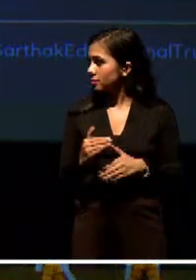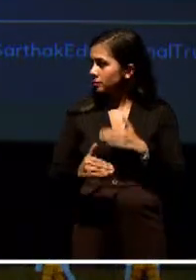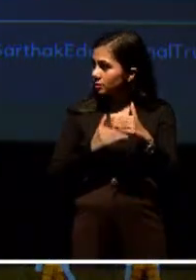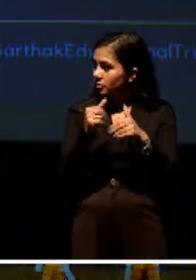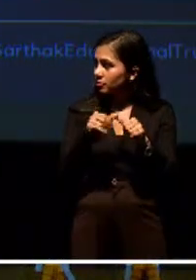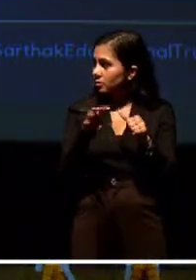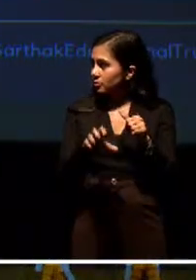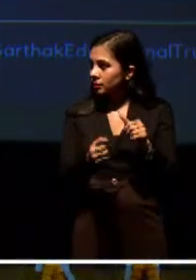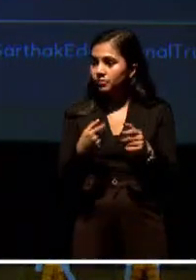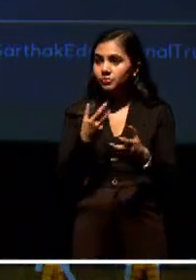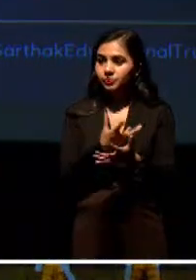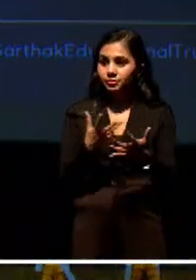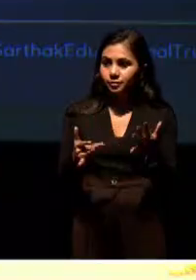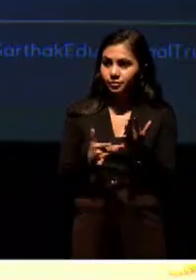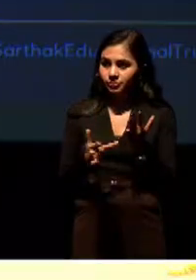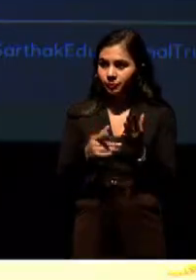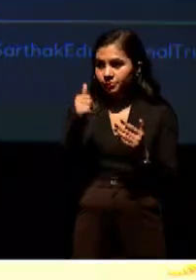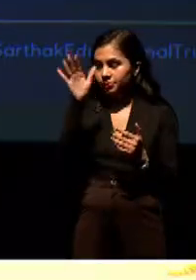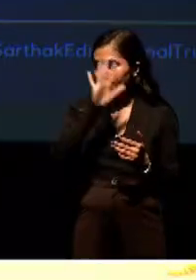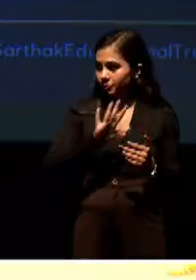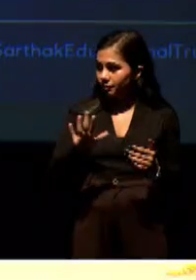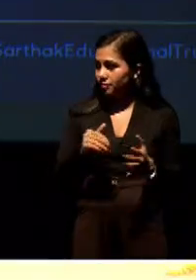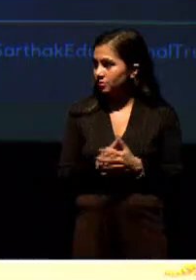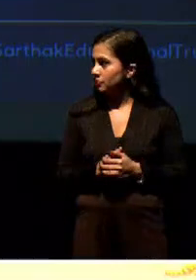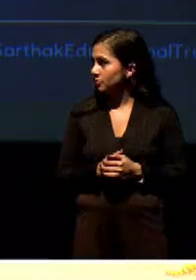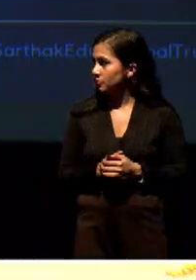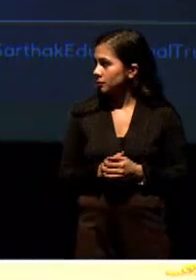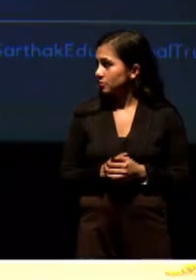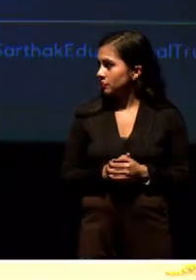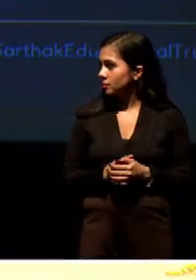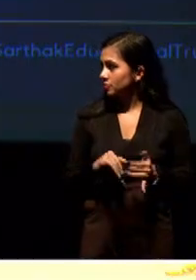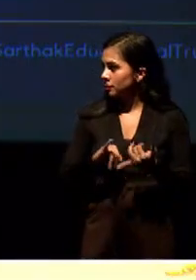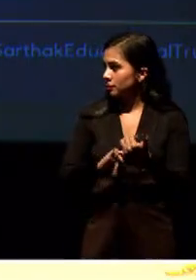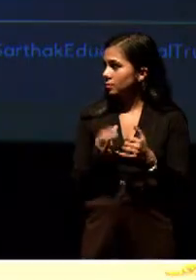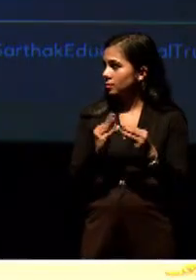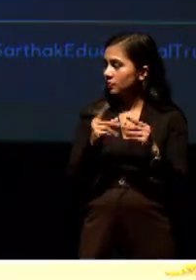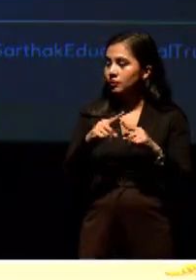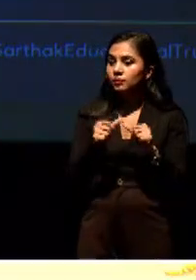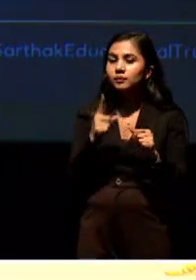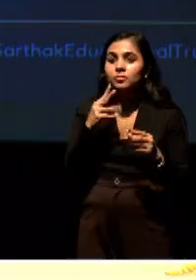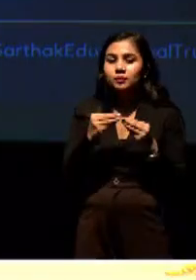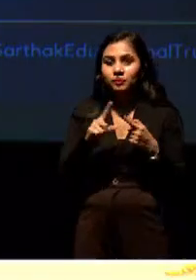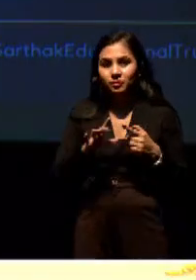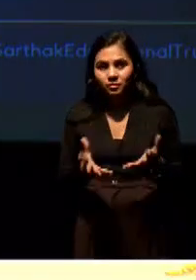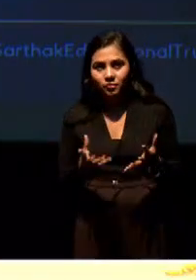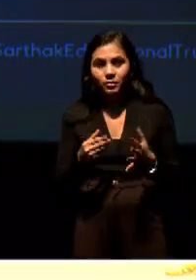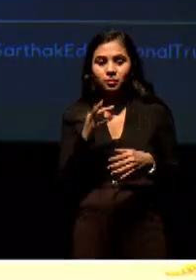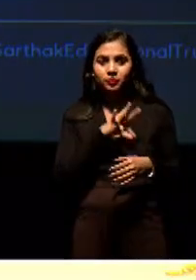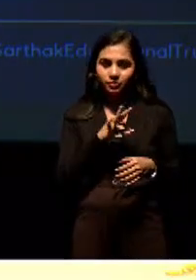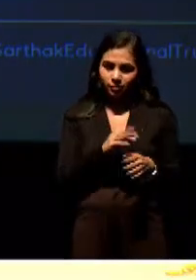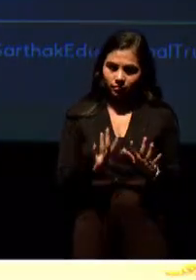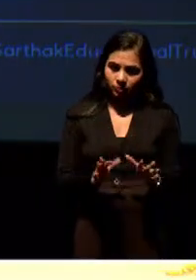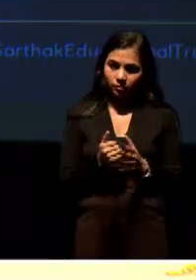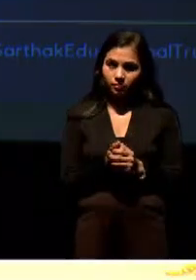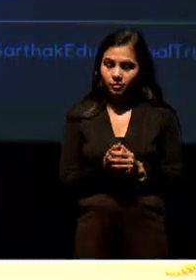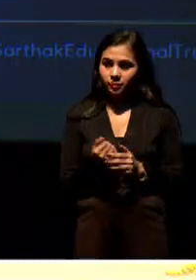or product in India has not been like a sustainable or profitable thing at all. Like it's just now that like